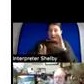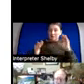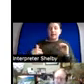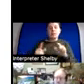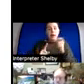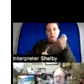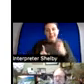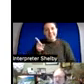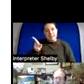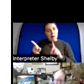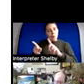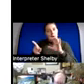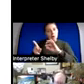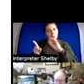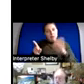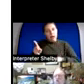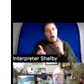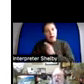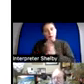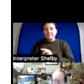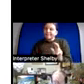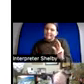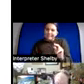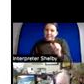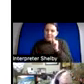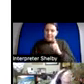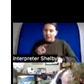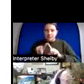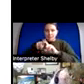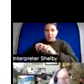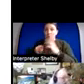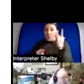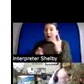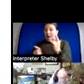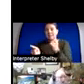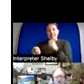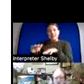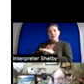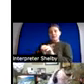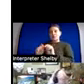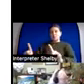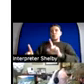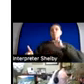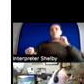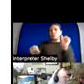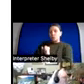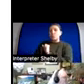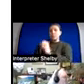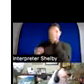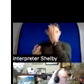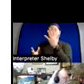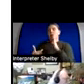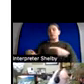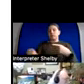because it doesn't have access to the facts of the matter so that's going to create some issues for us